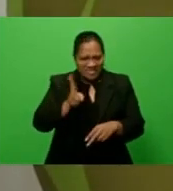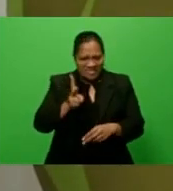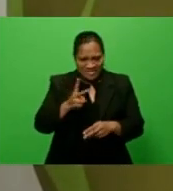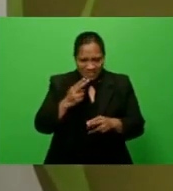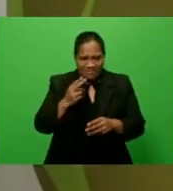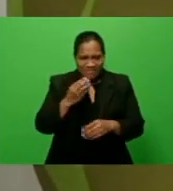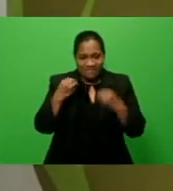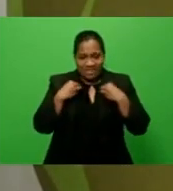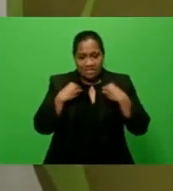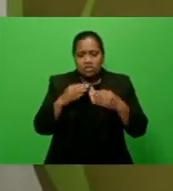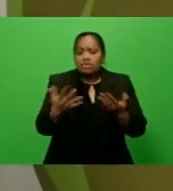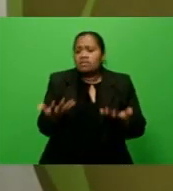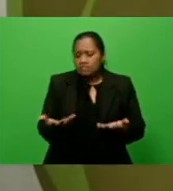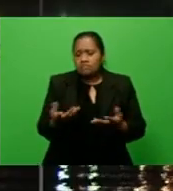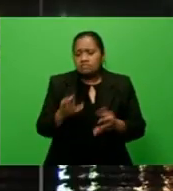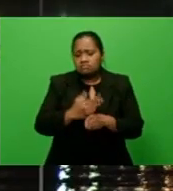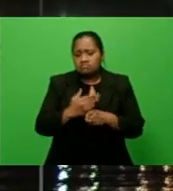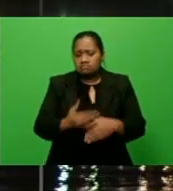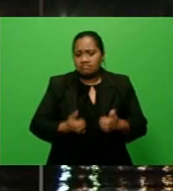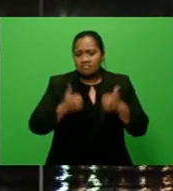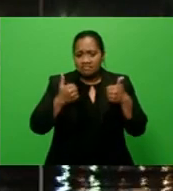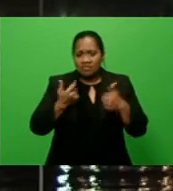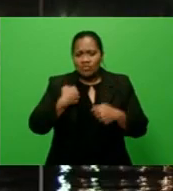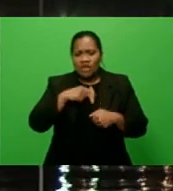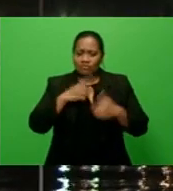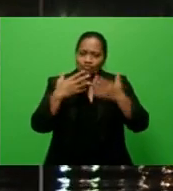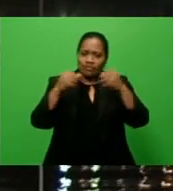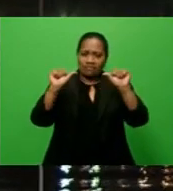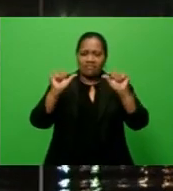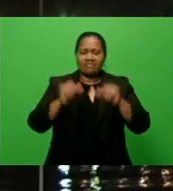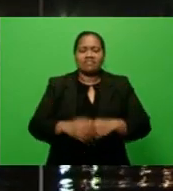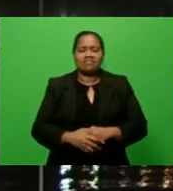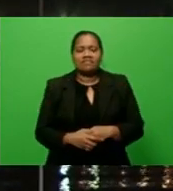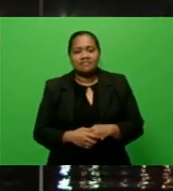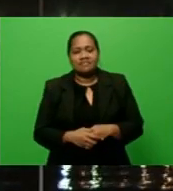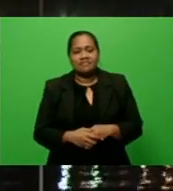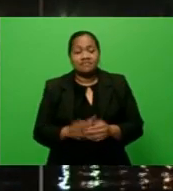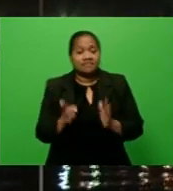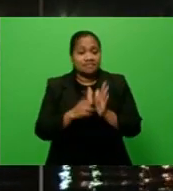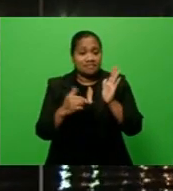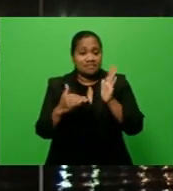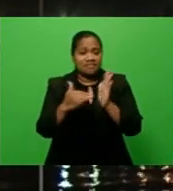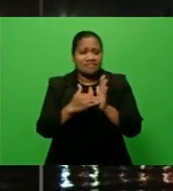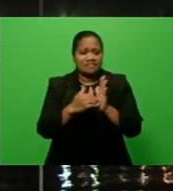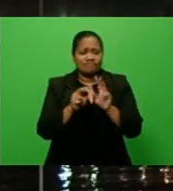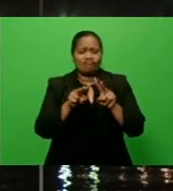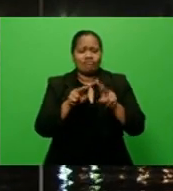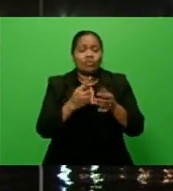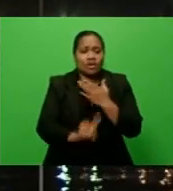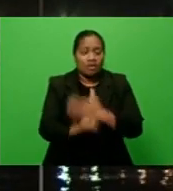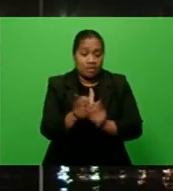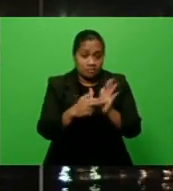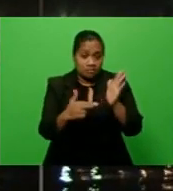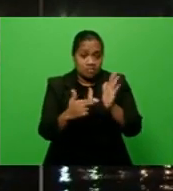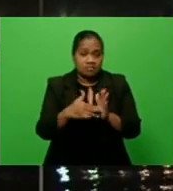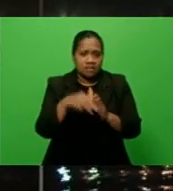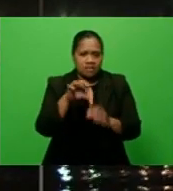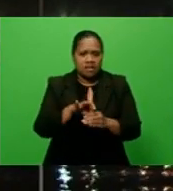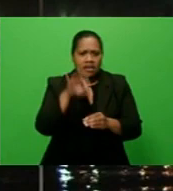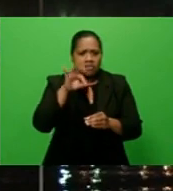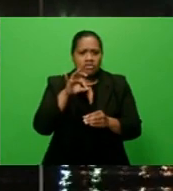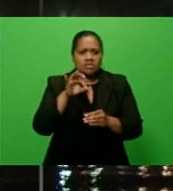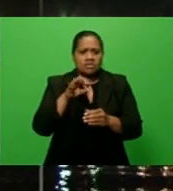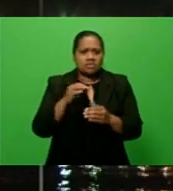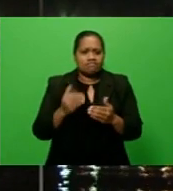well and we are able to achieve that. Looking over to New Zealand, the New Zealand election has been pushed back by 4